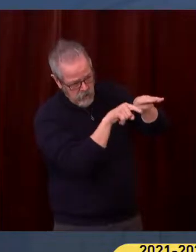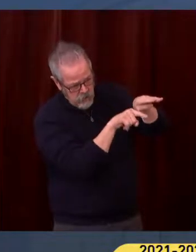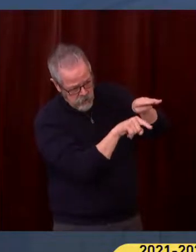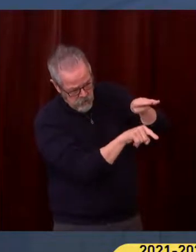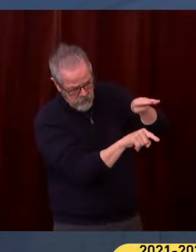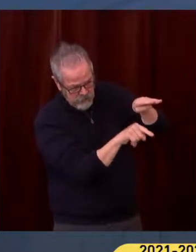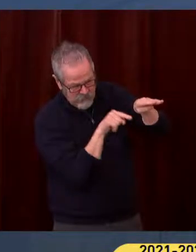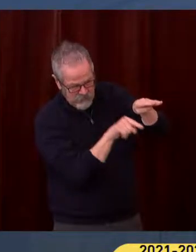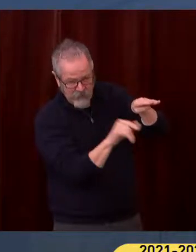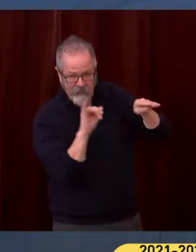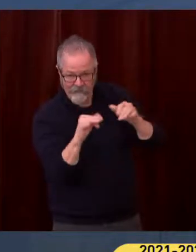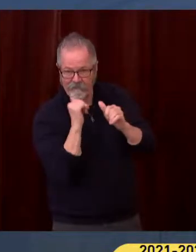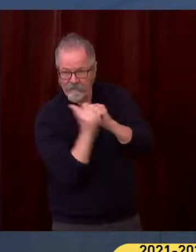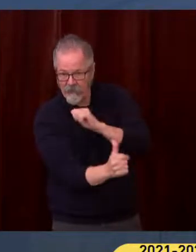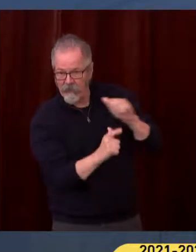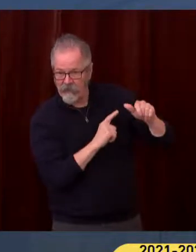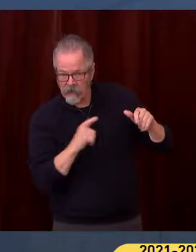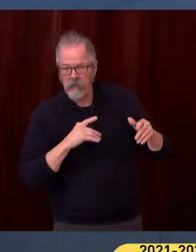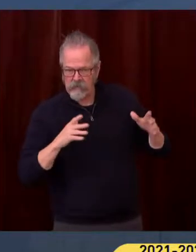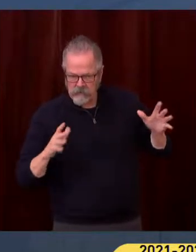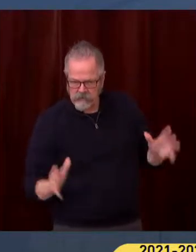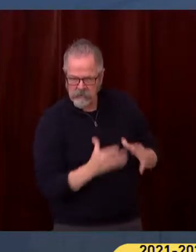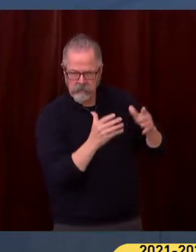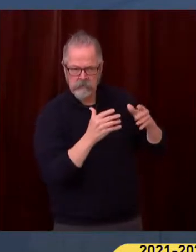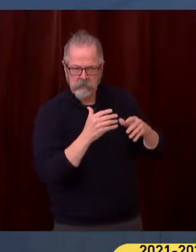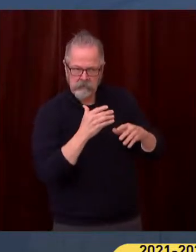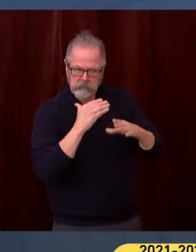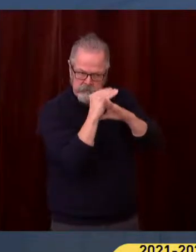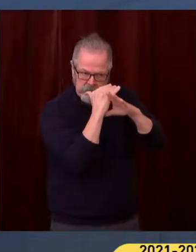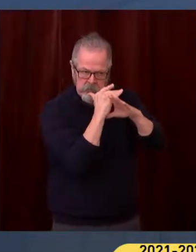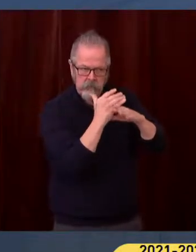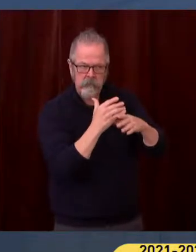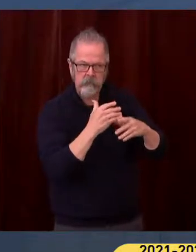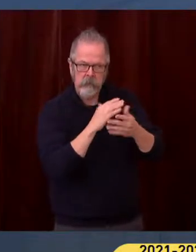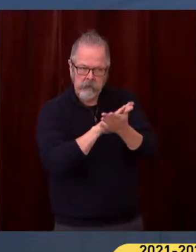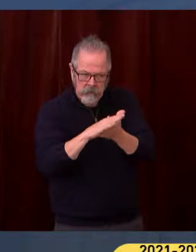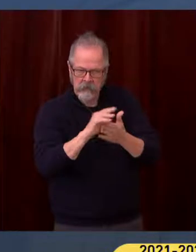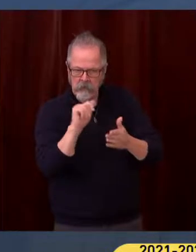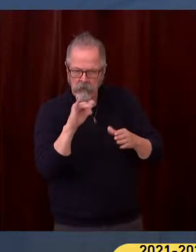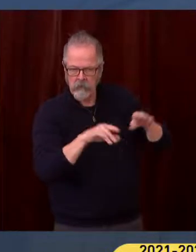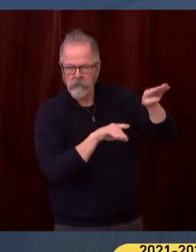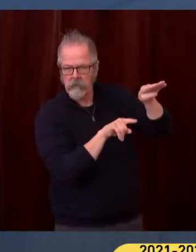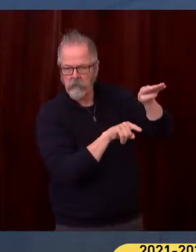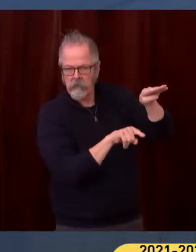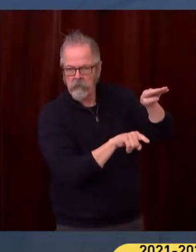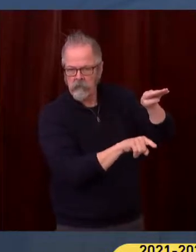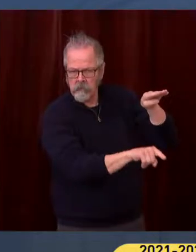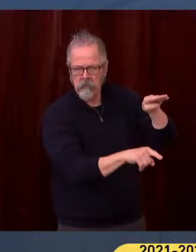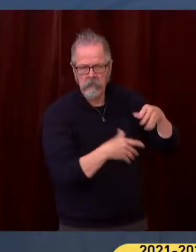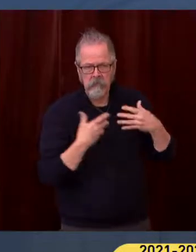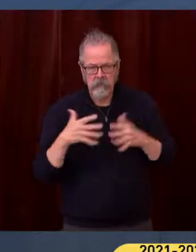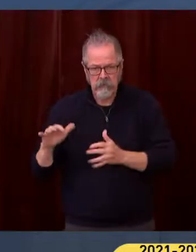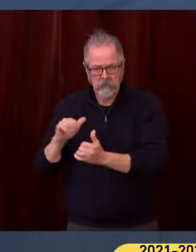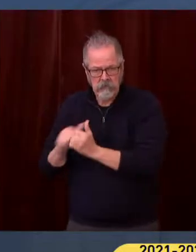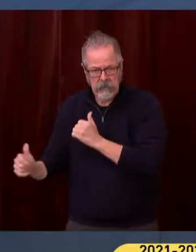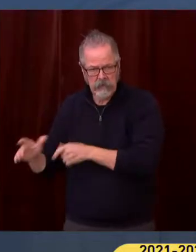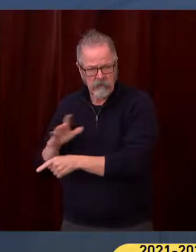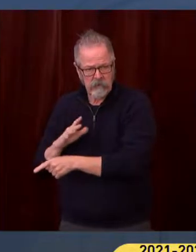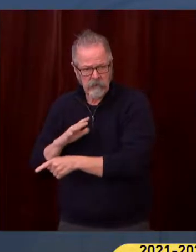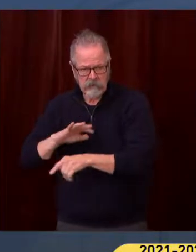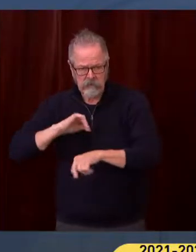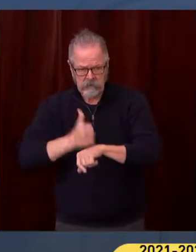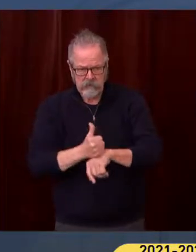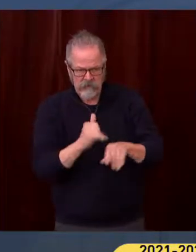committing us to our grandchildren and our children to reduce our emissions level by the red line. But we have to get